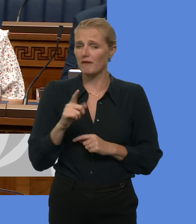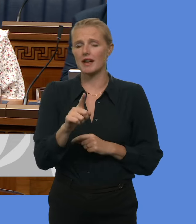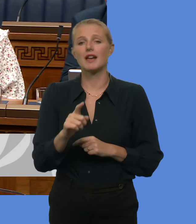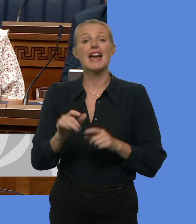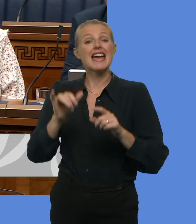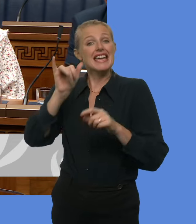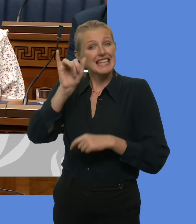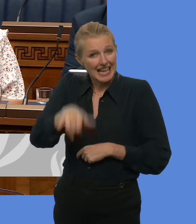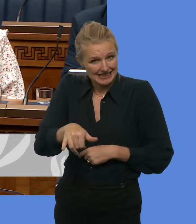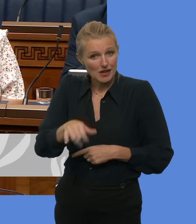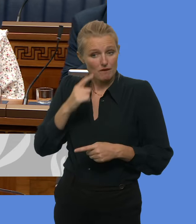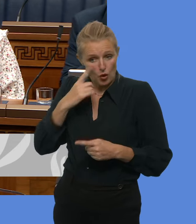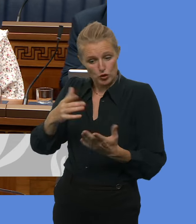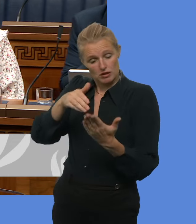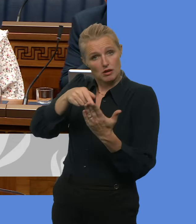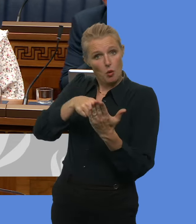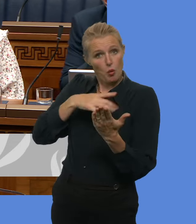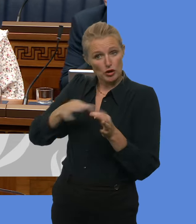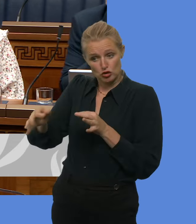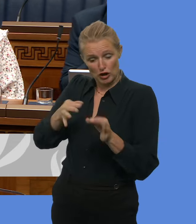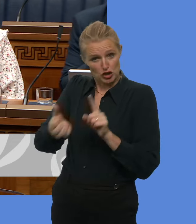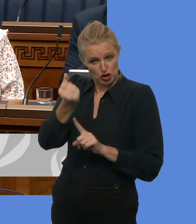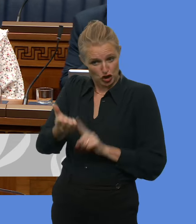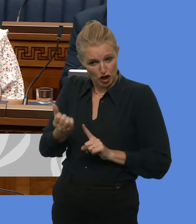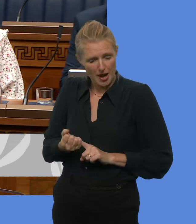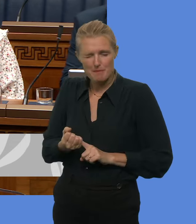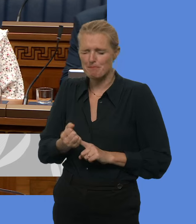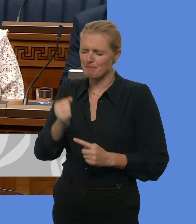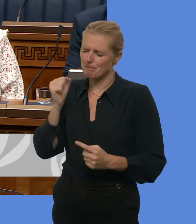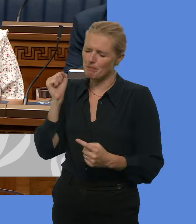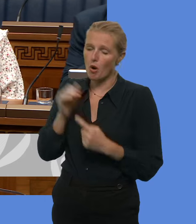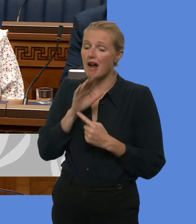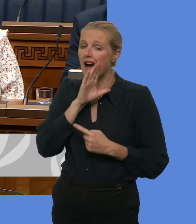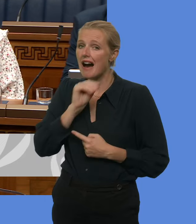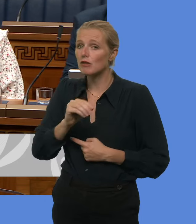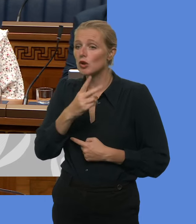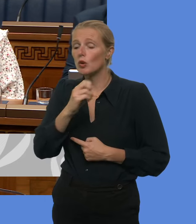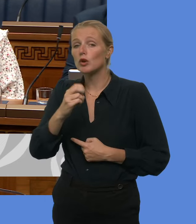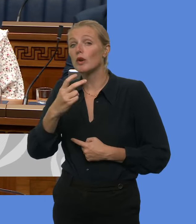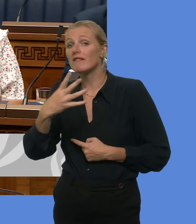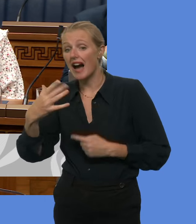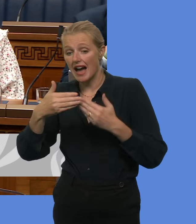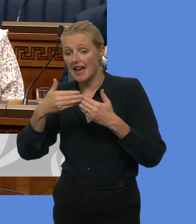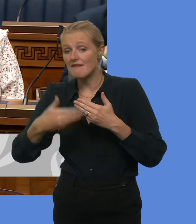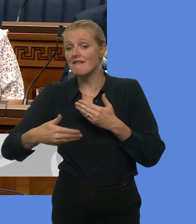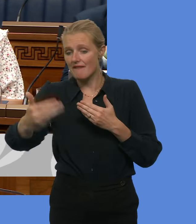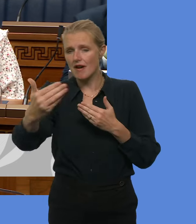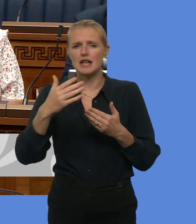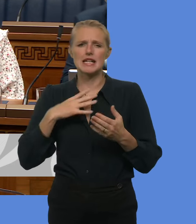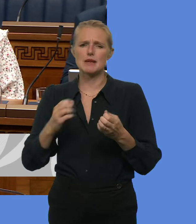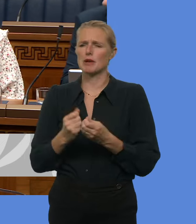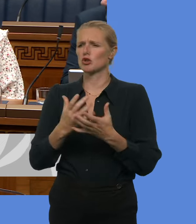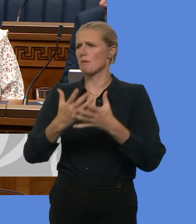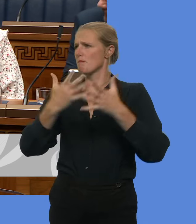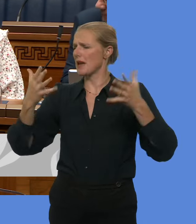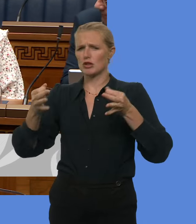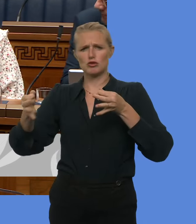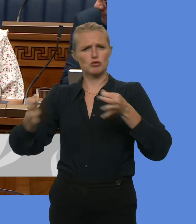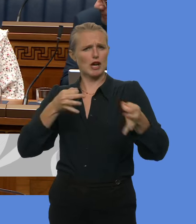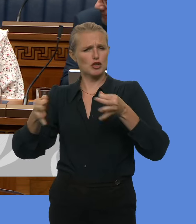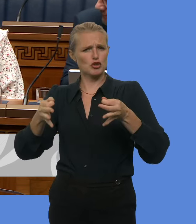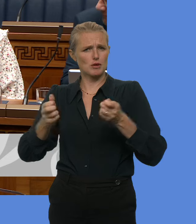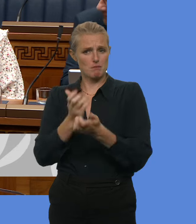that post-2025 there is a clear mechanism and overarching framework for achieving racial equality in our society. So as part